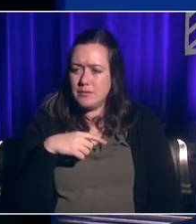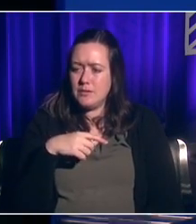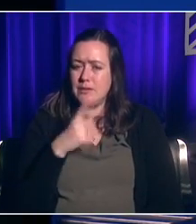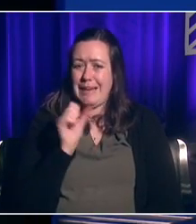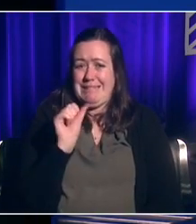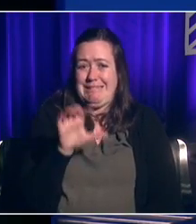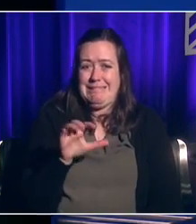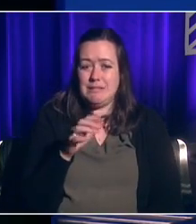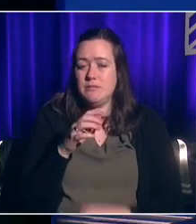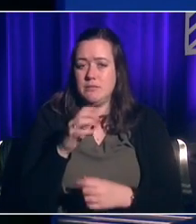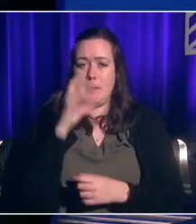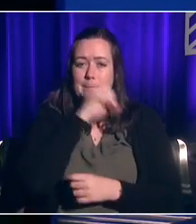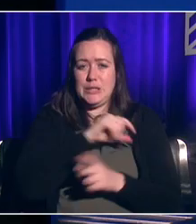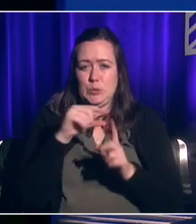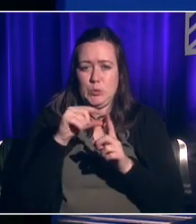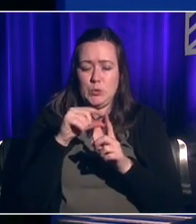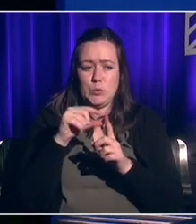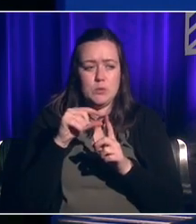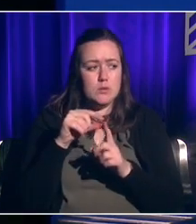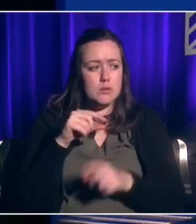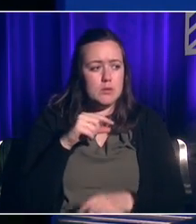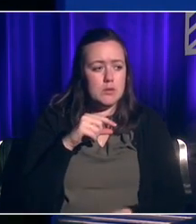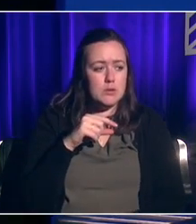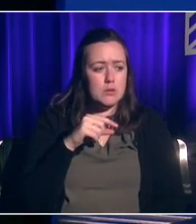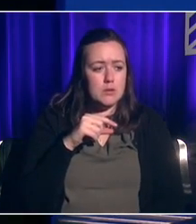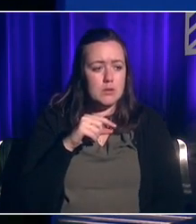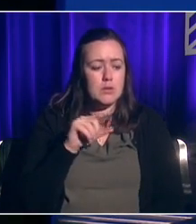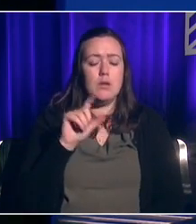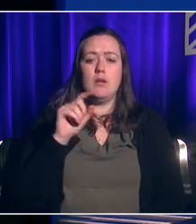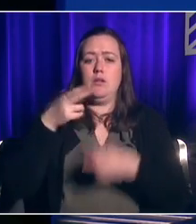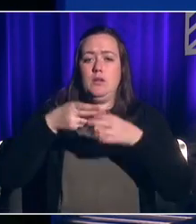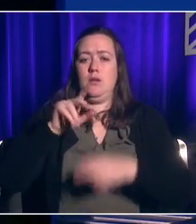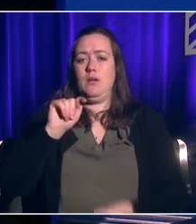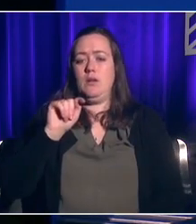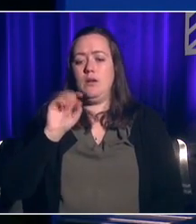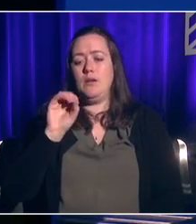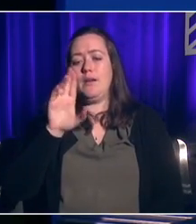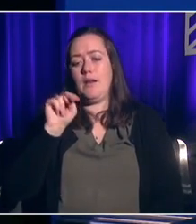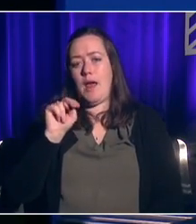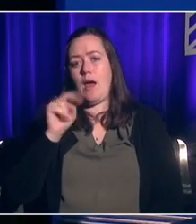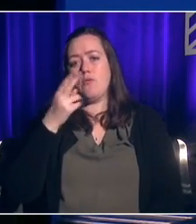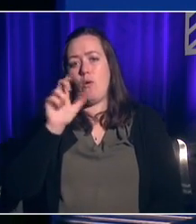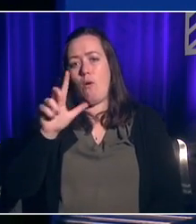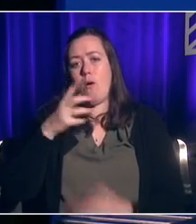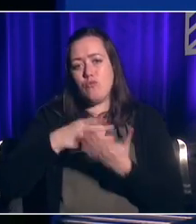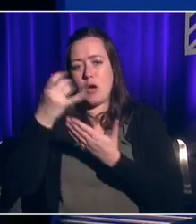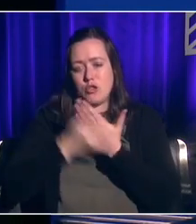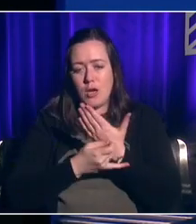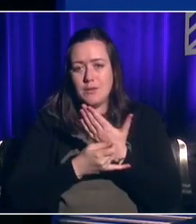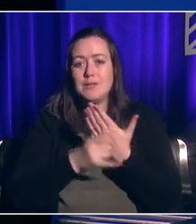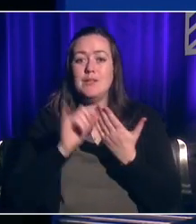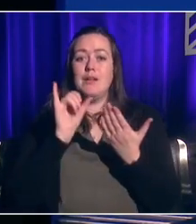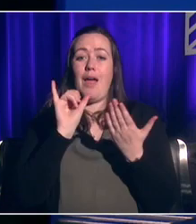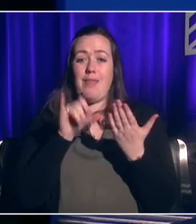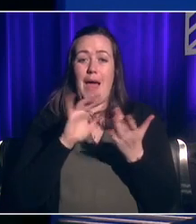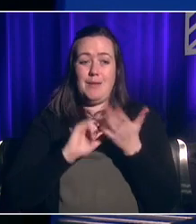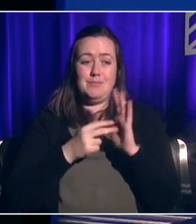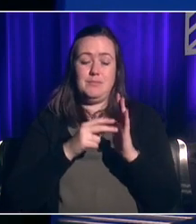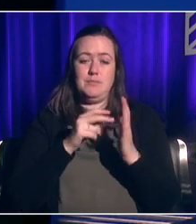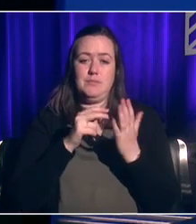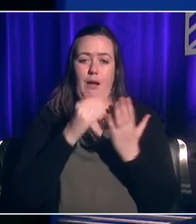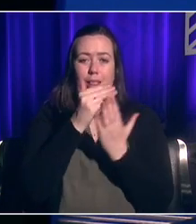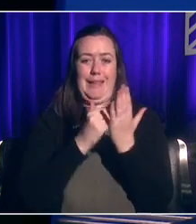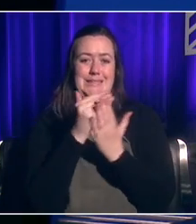how do you self-organize, the Town Hall Project basically gives you a list of all your members of where they're going to